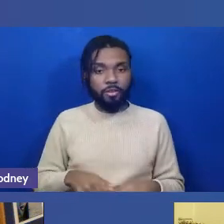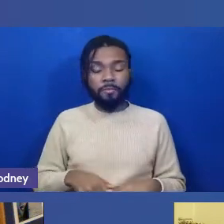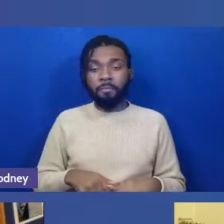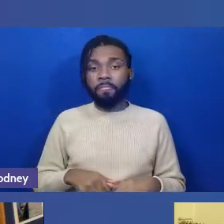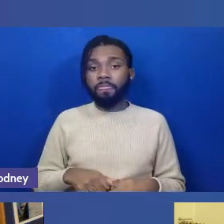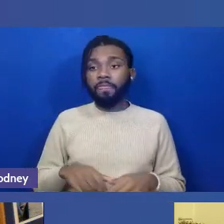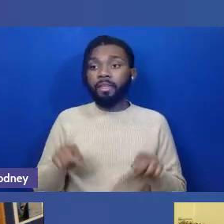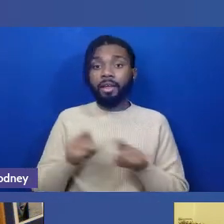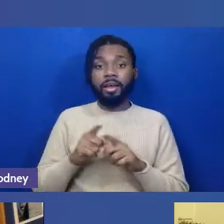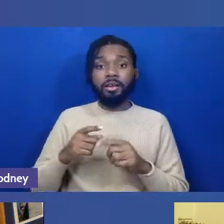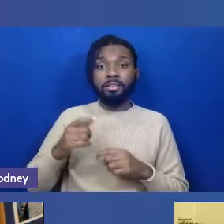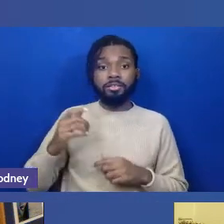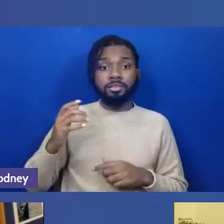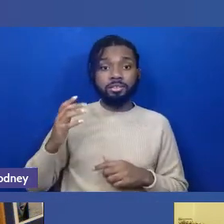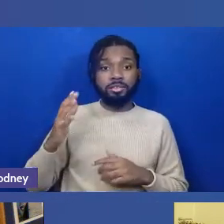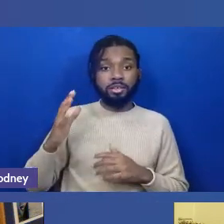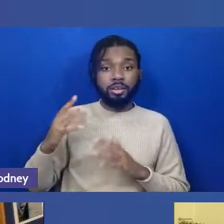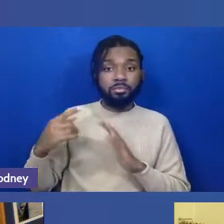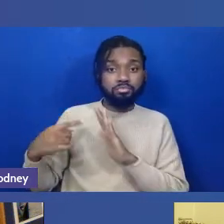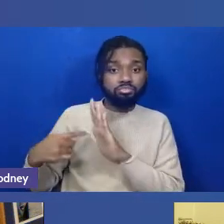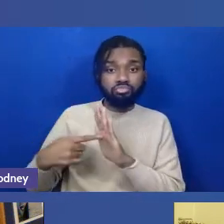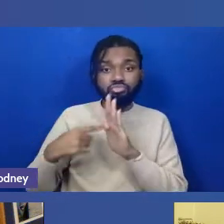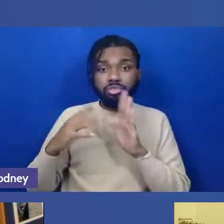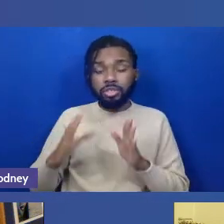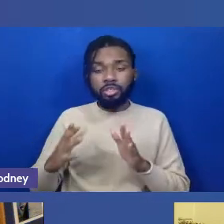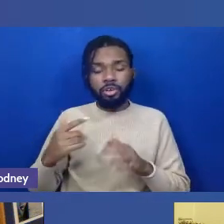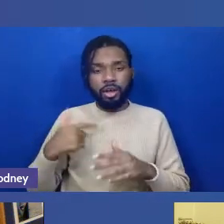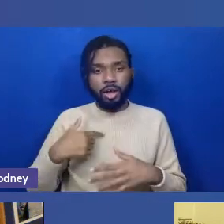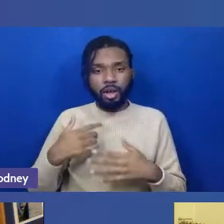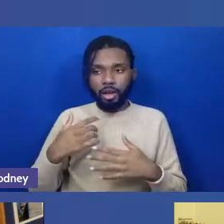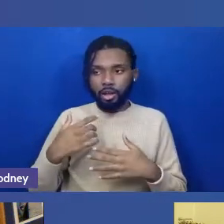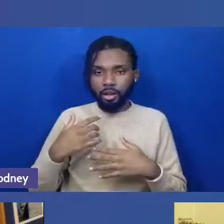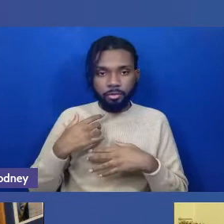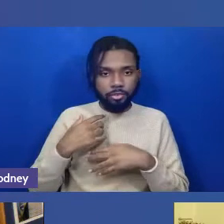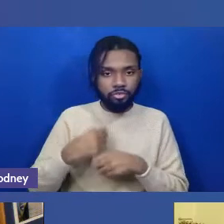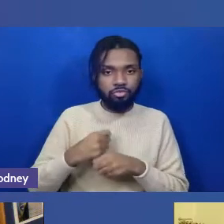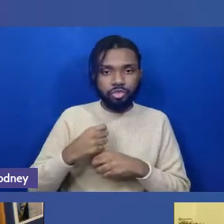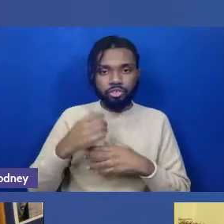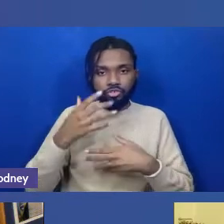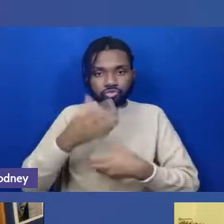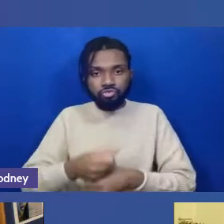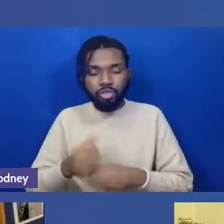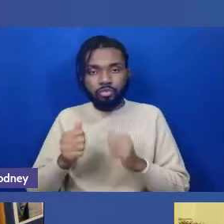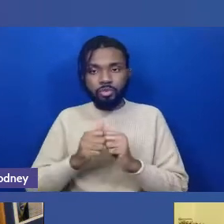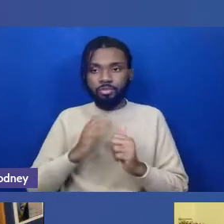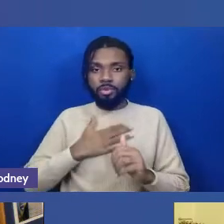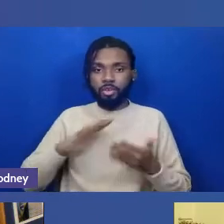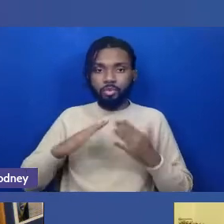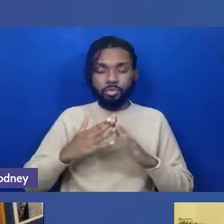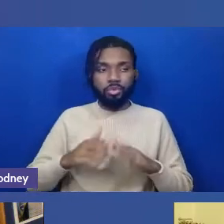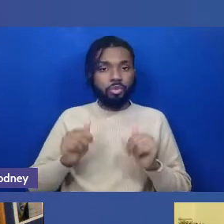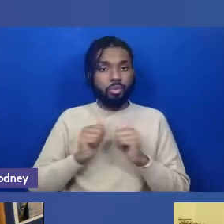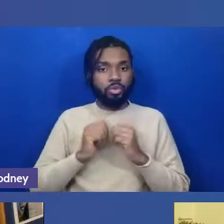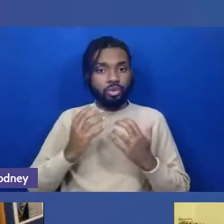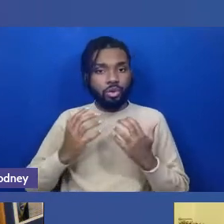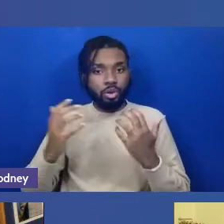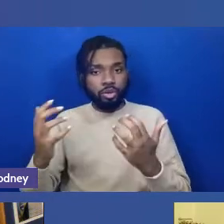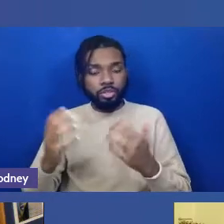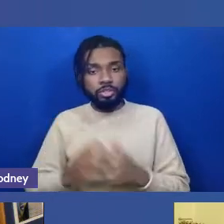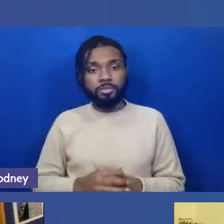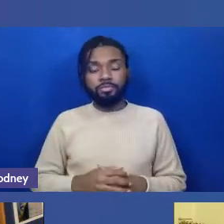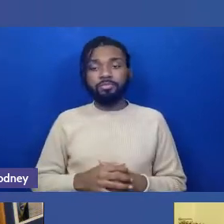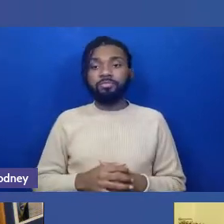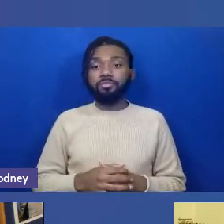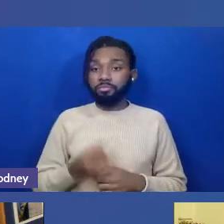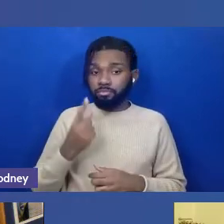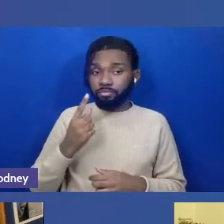a relationship of trust with the community that I'm working in and with the audiences. And as a predominantly